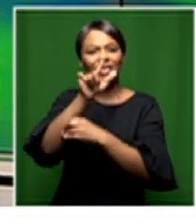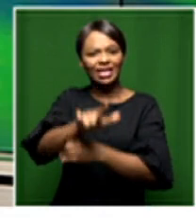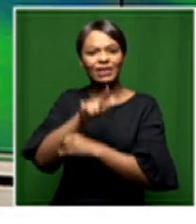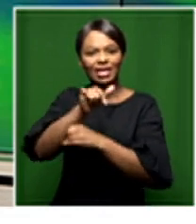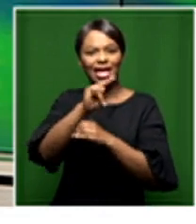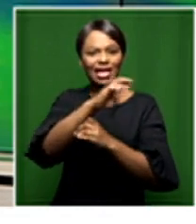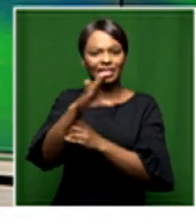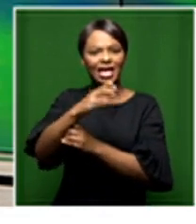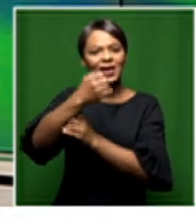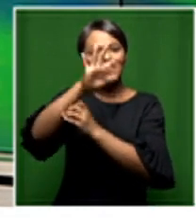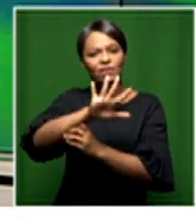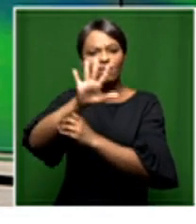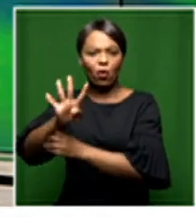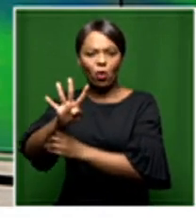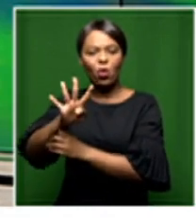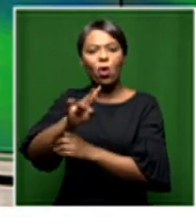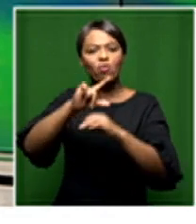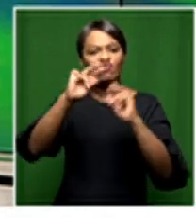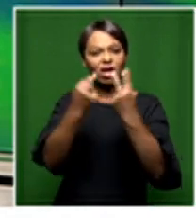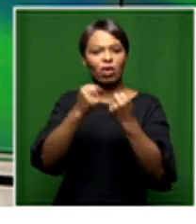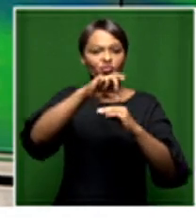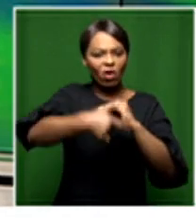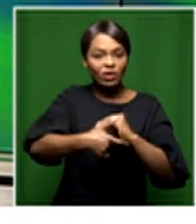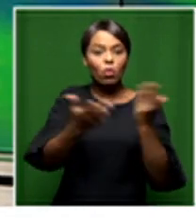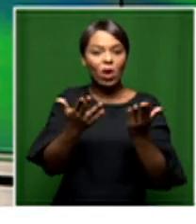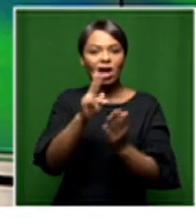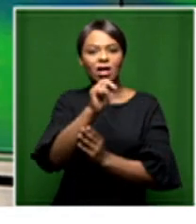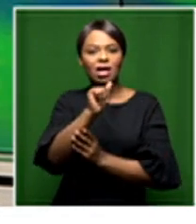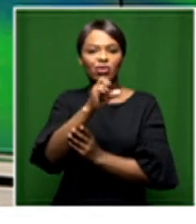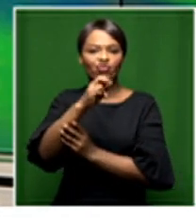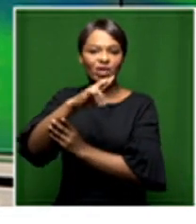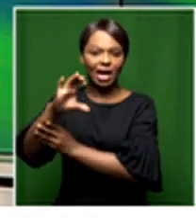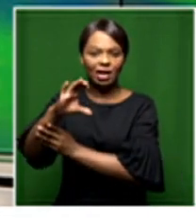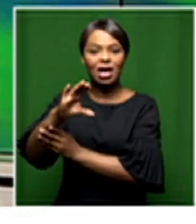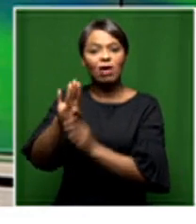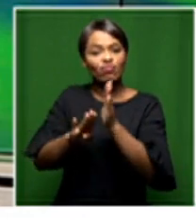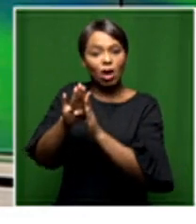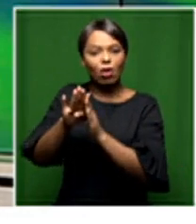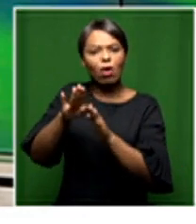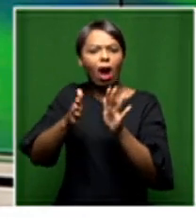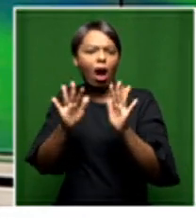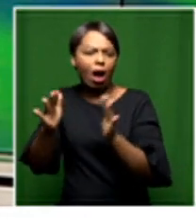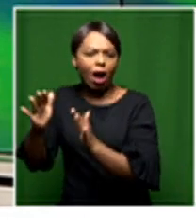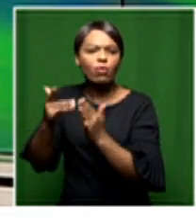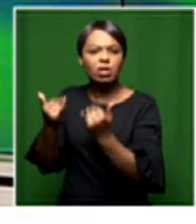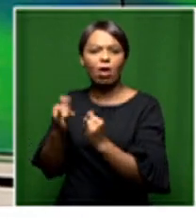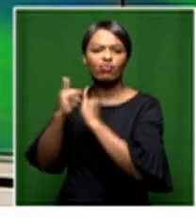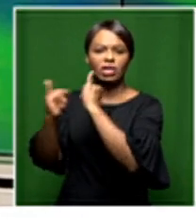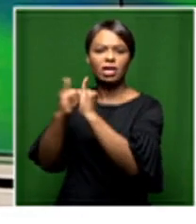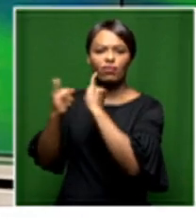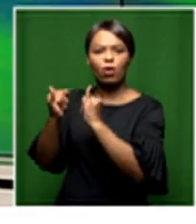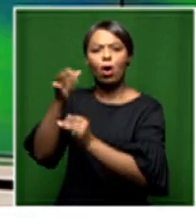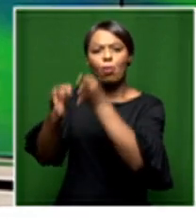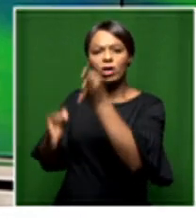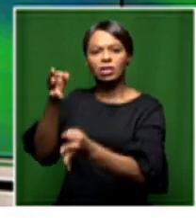the ANC's 54th National Conference at Nasrec. And to discuss some of these developments, we're joined by political analyst Professor